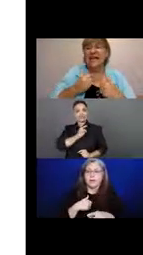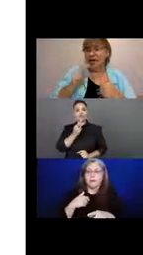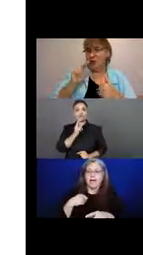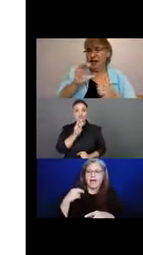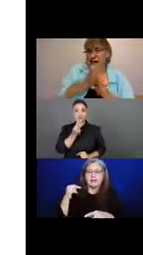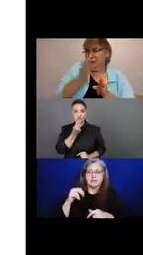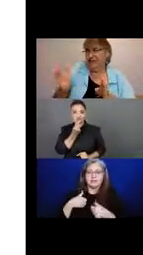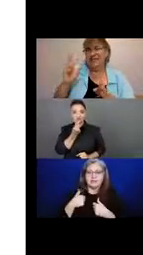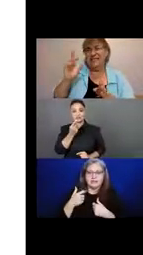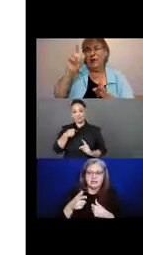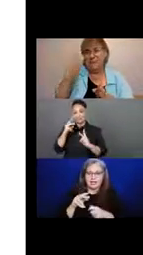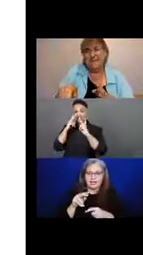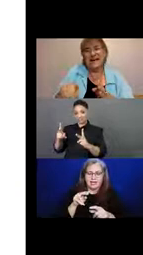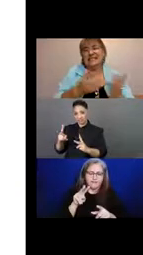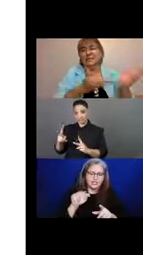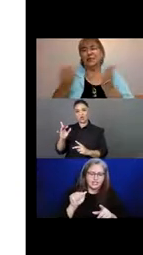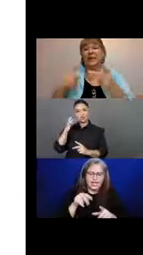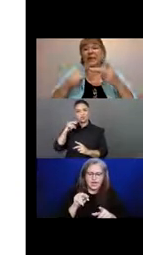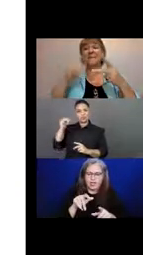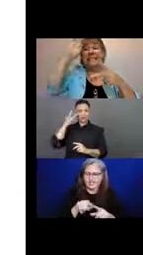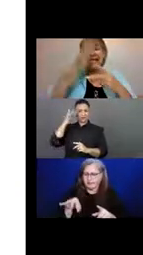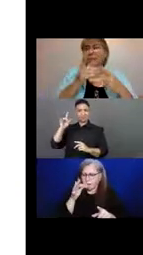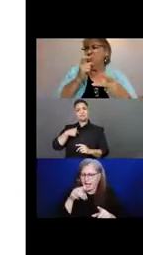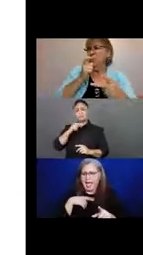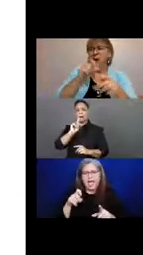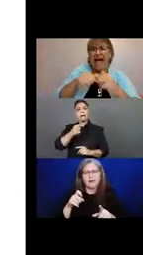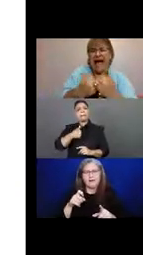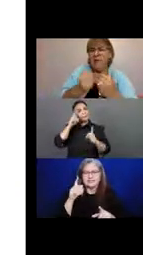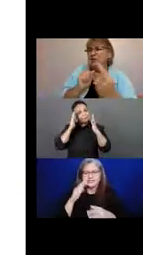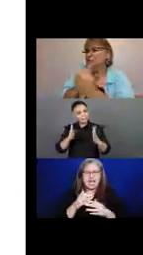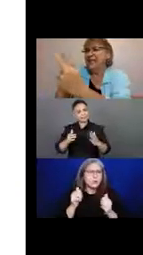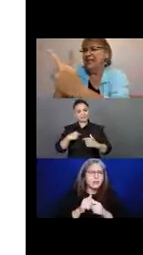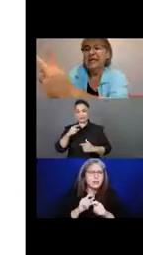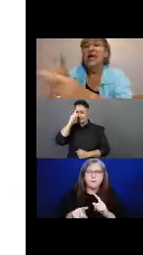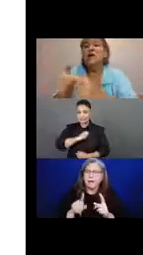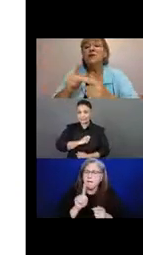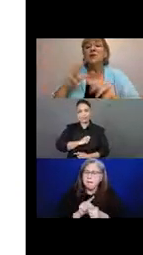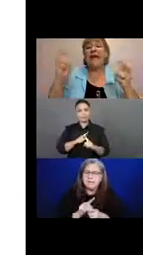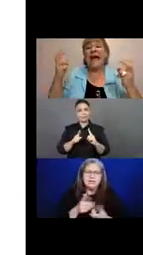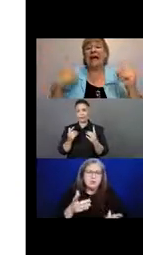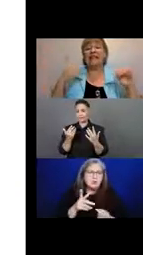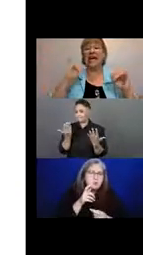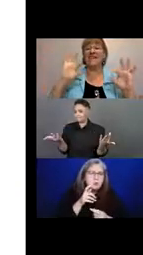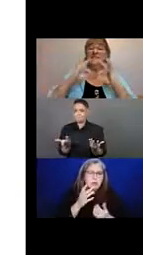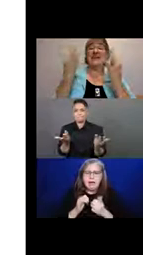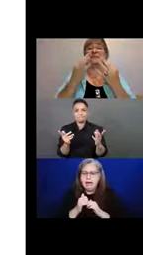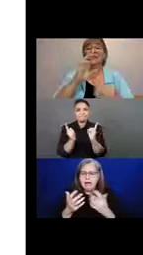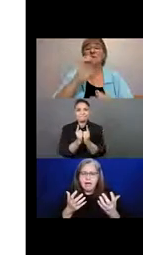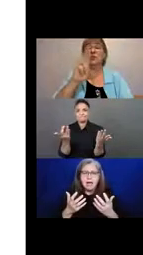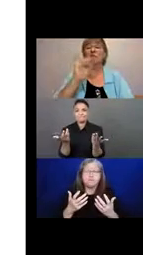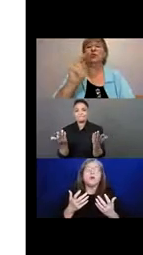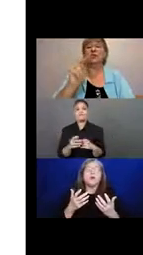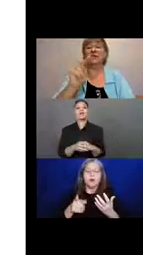lives. North Carolina's right next door. I must bring my son, but who and how to meet? So we had like a